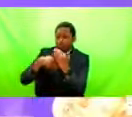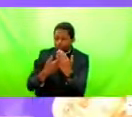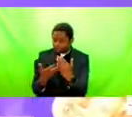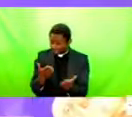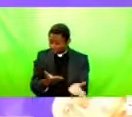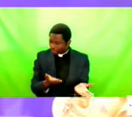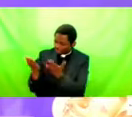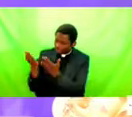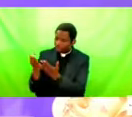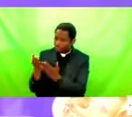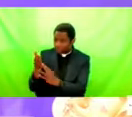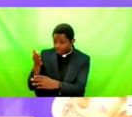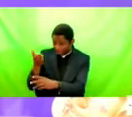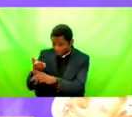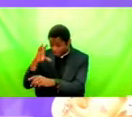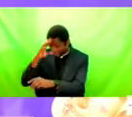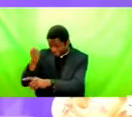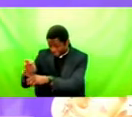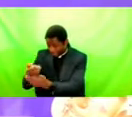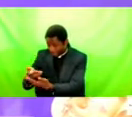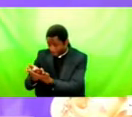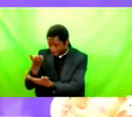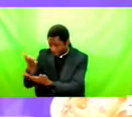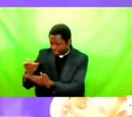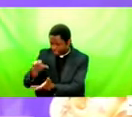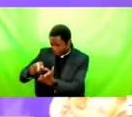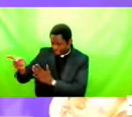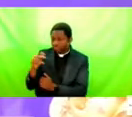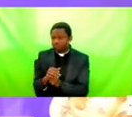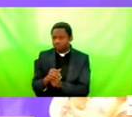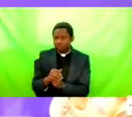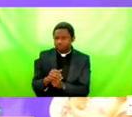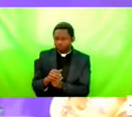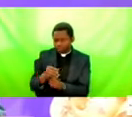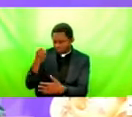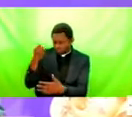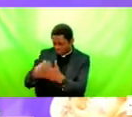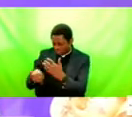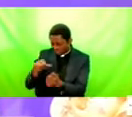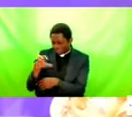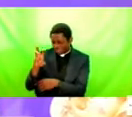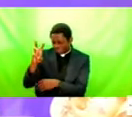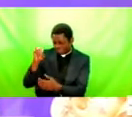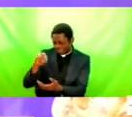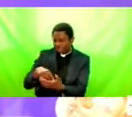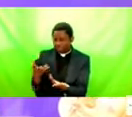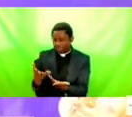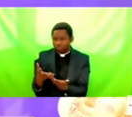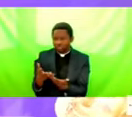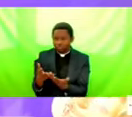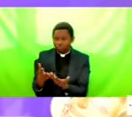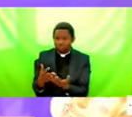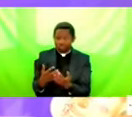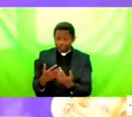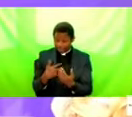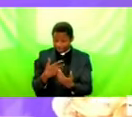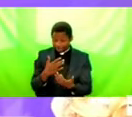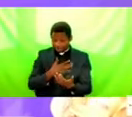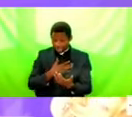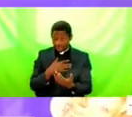one of it. And then my own brother, I went to relieve, Apostle M.C.